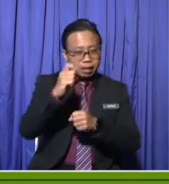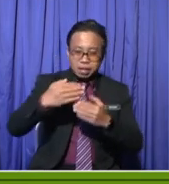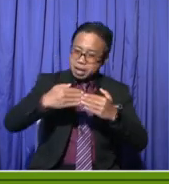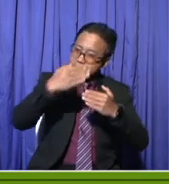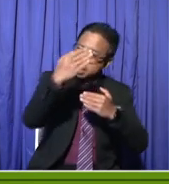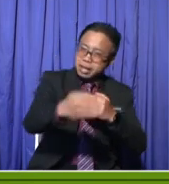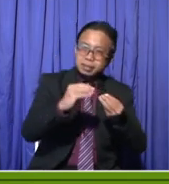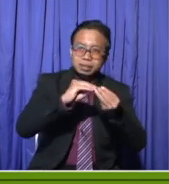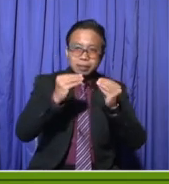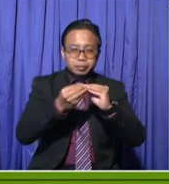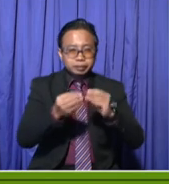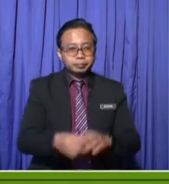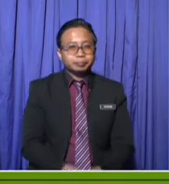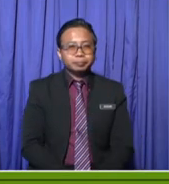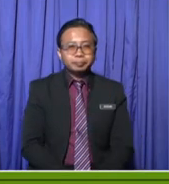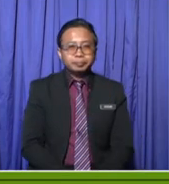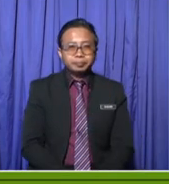number.